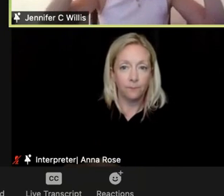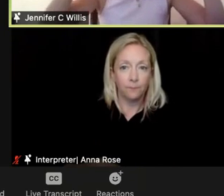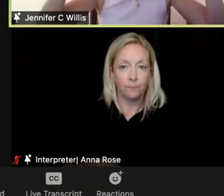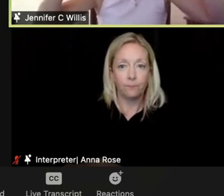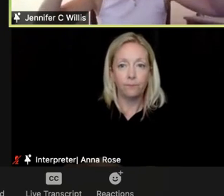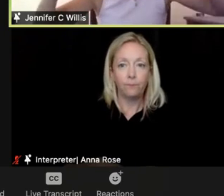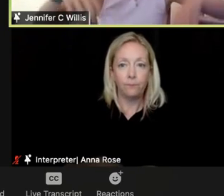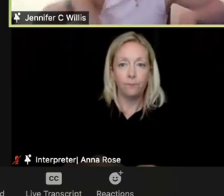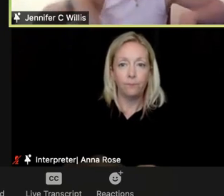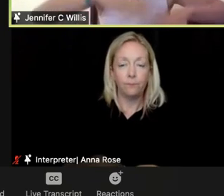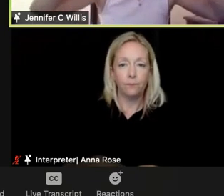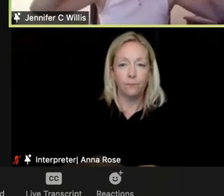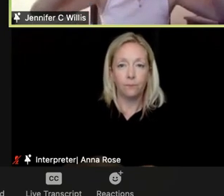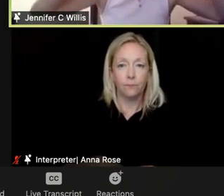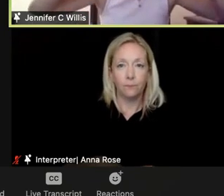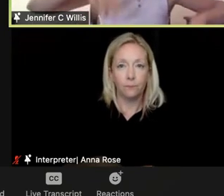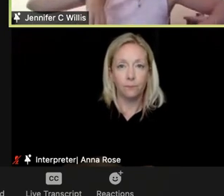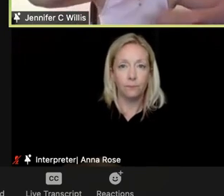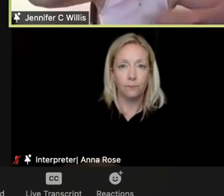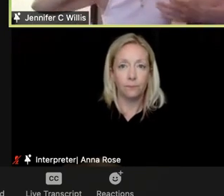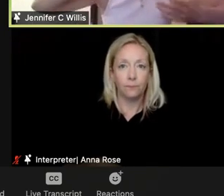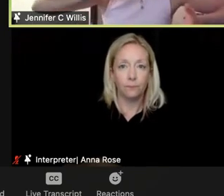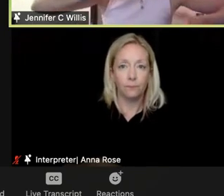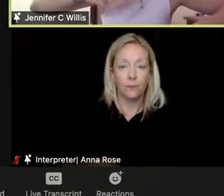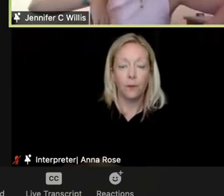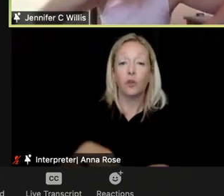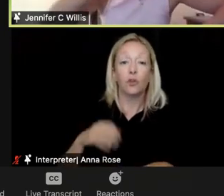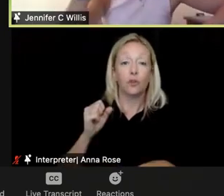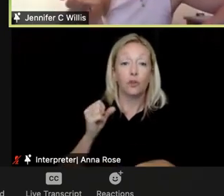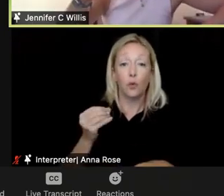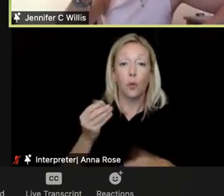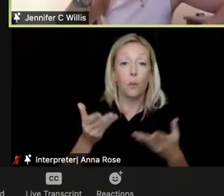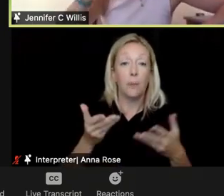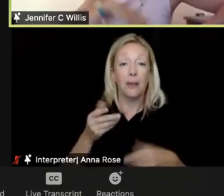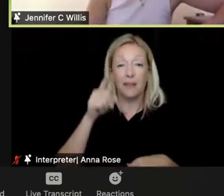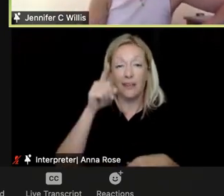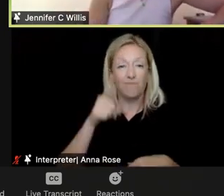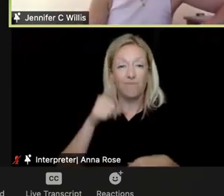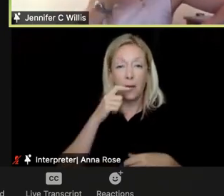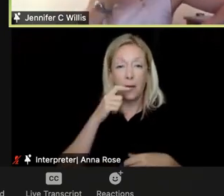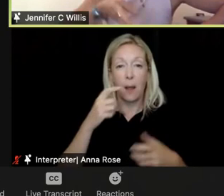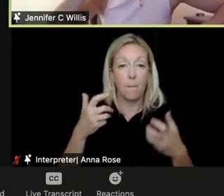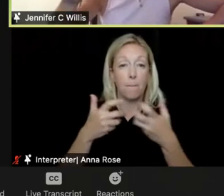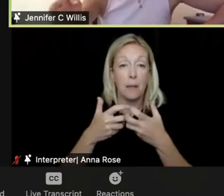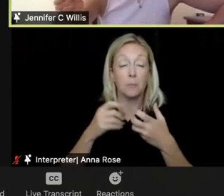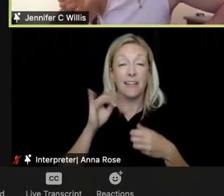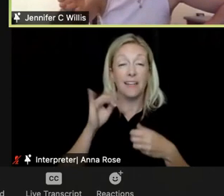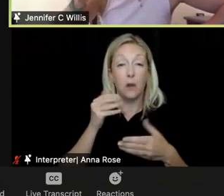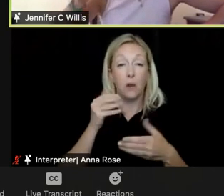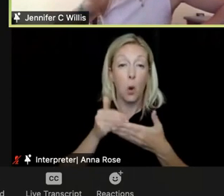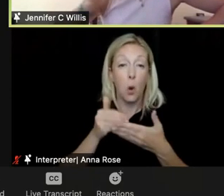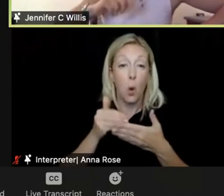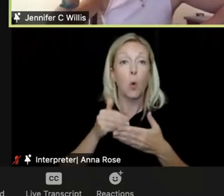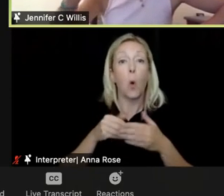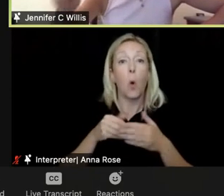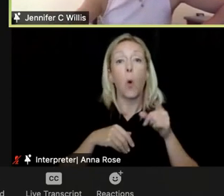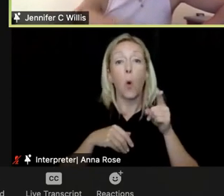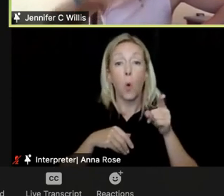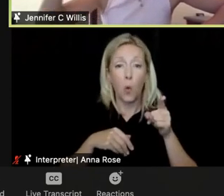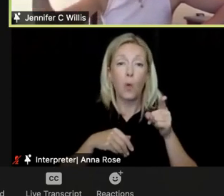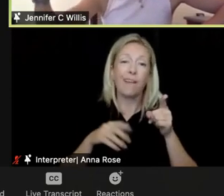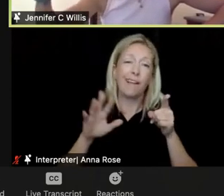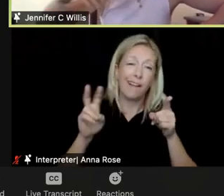the topic that it goes under, if it's a body movement or a sound. And so clicking one of the buttons, either emerging or mastered, just so